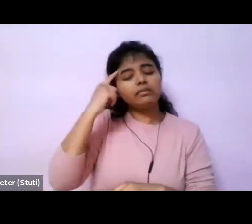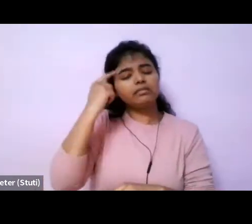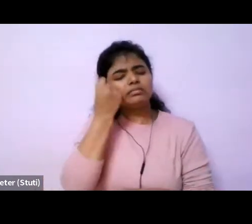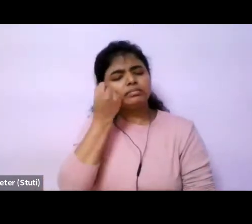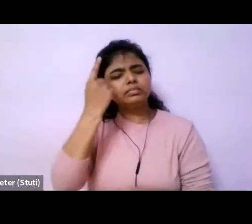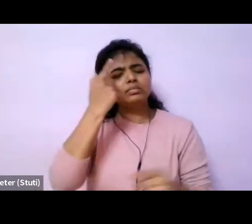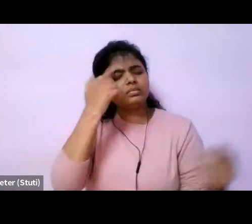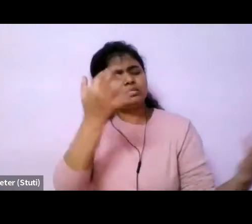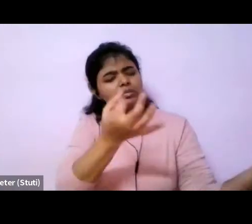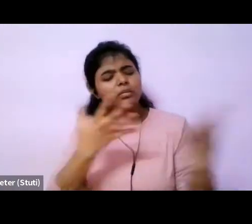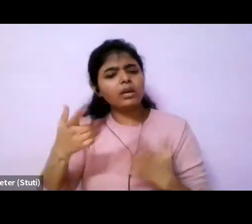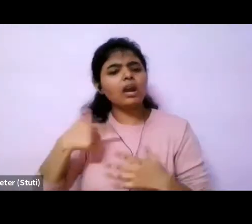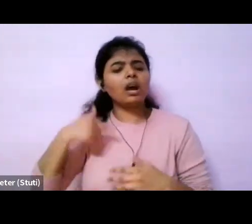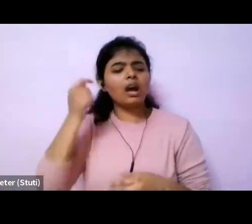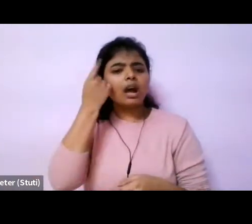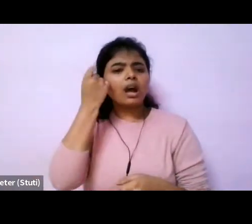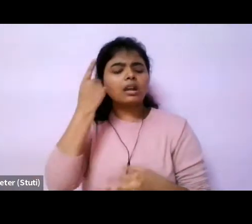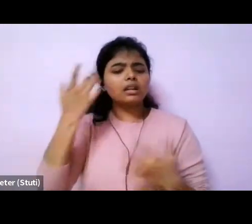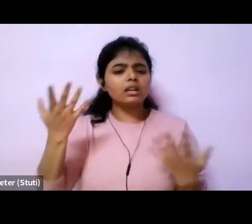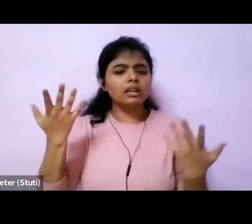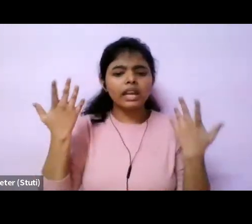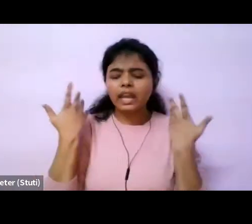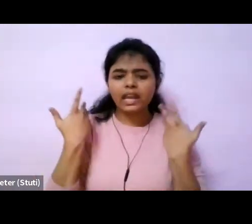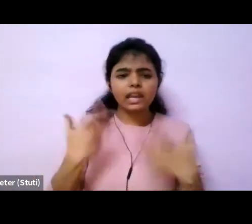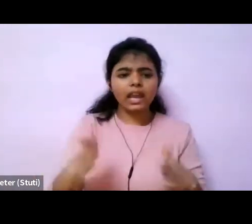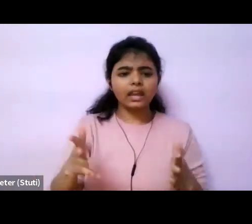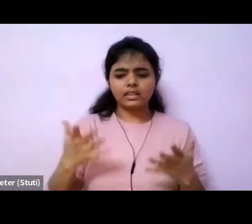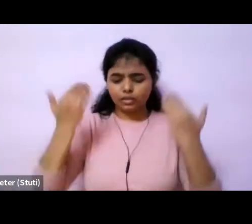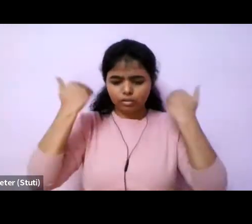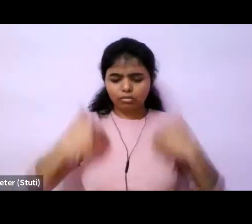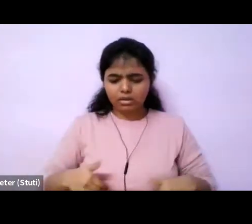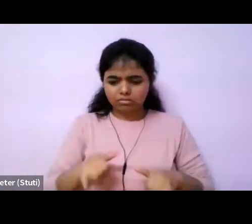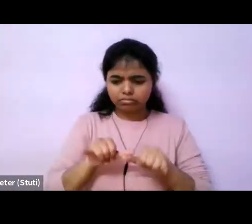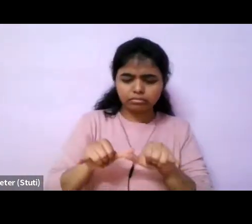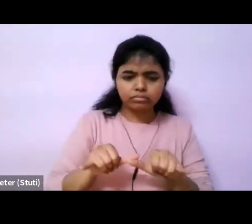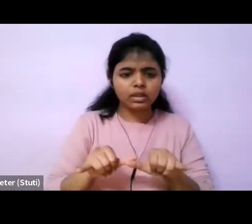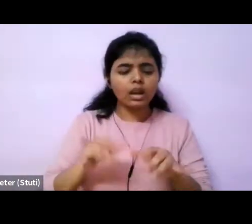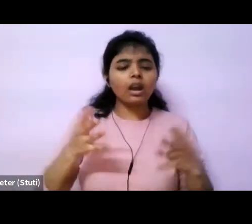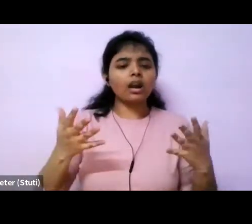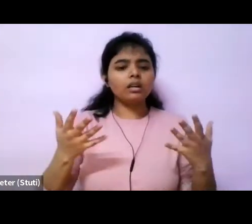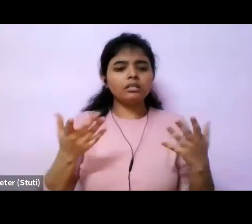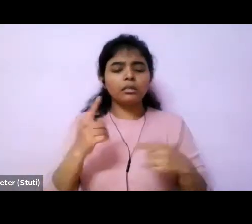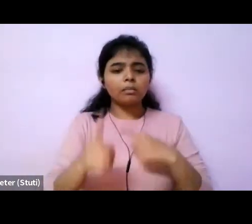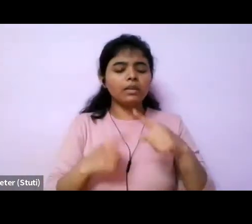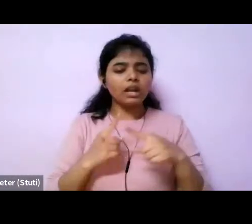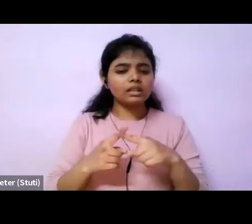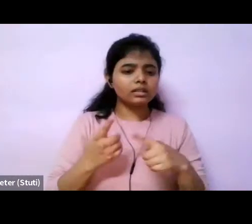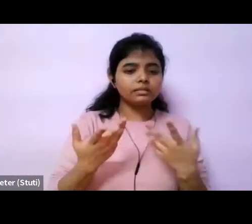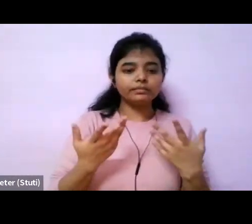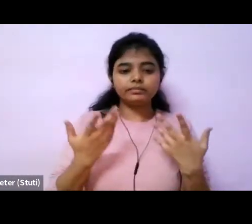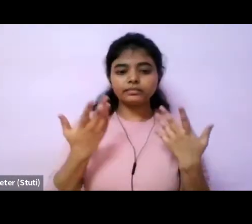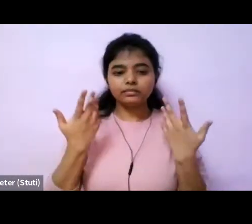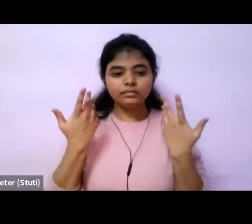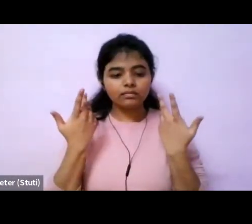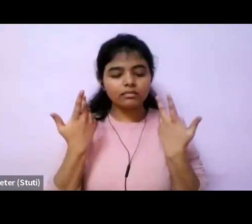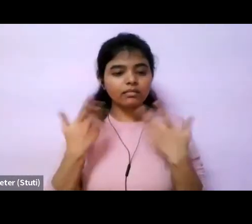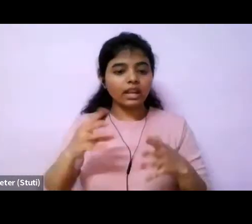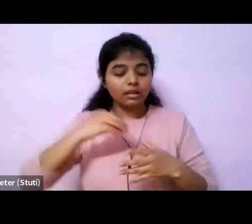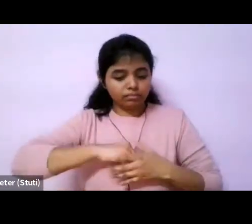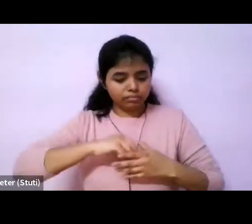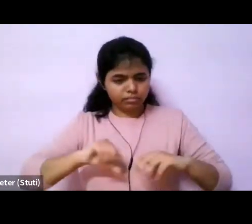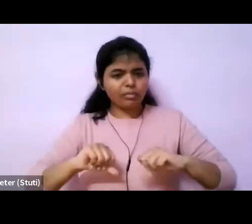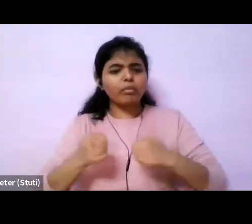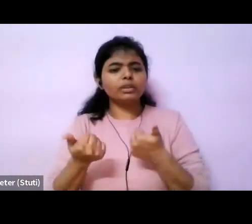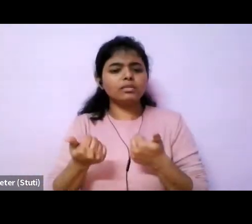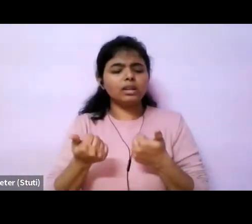enables adaptability to the innate fragility of the human body and the contingencies it has inevitably to